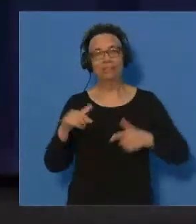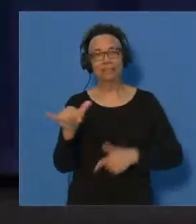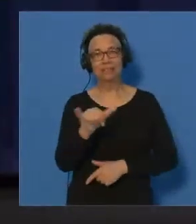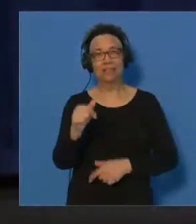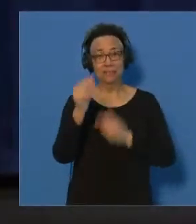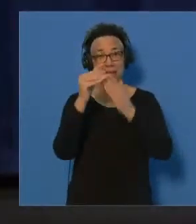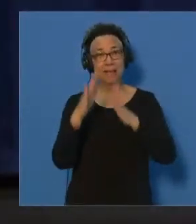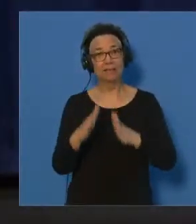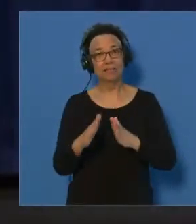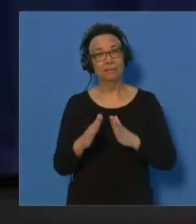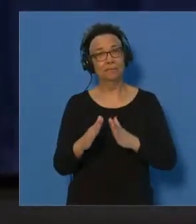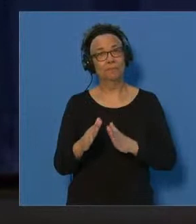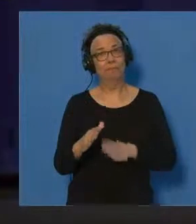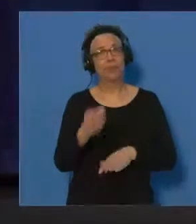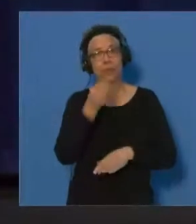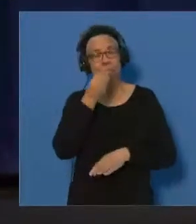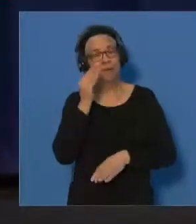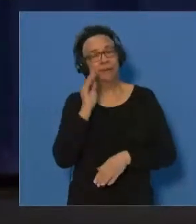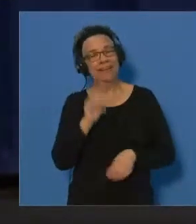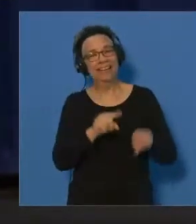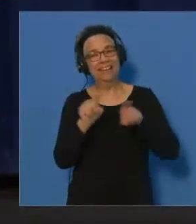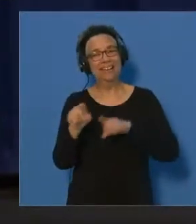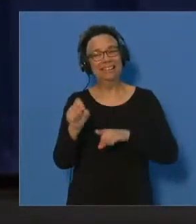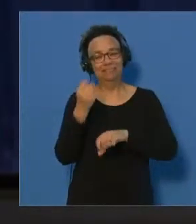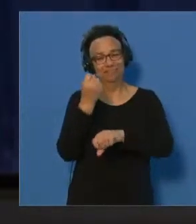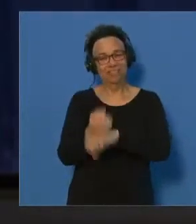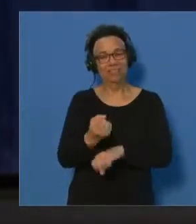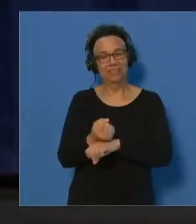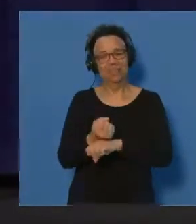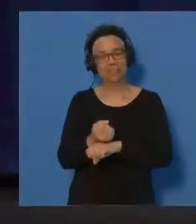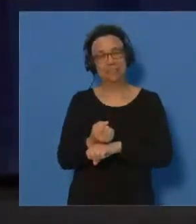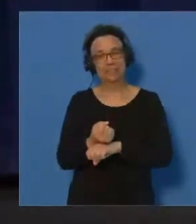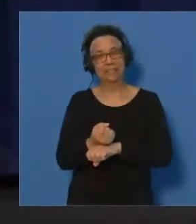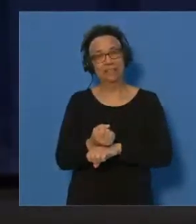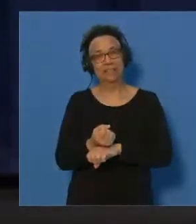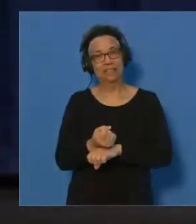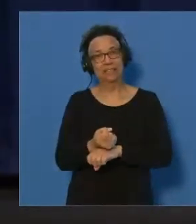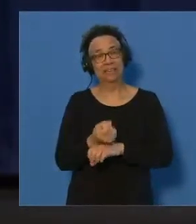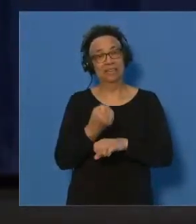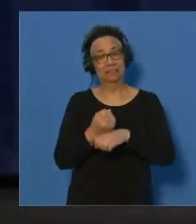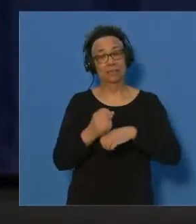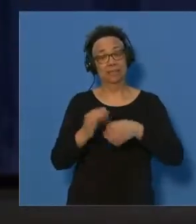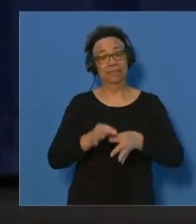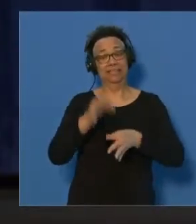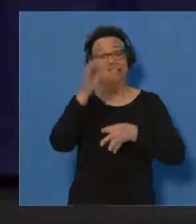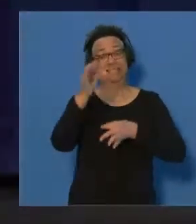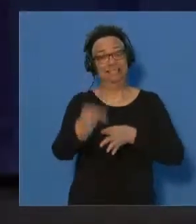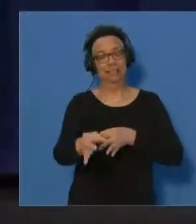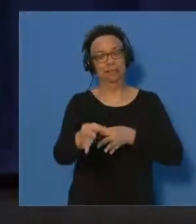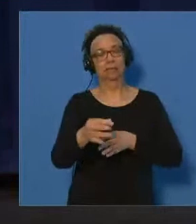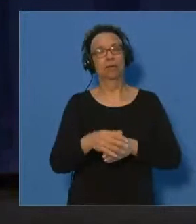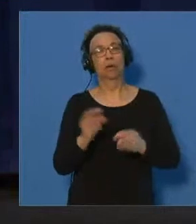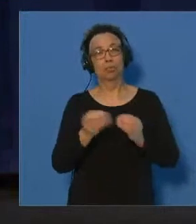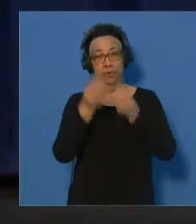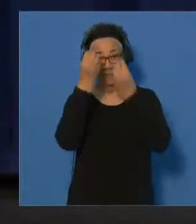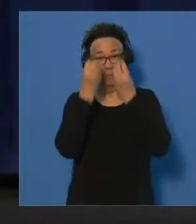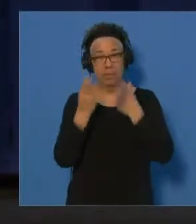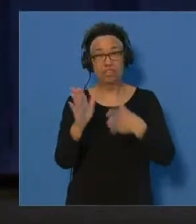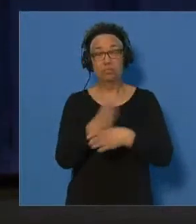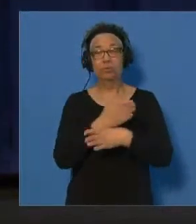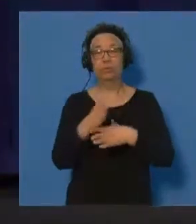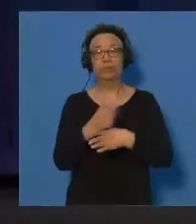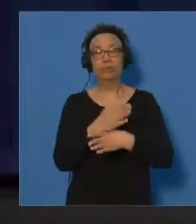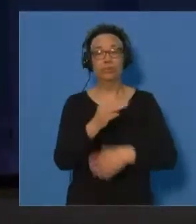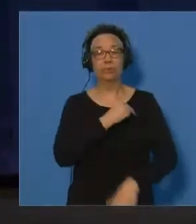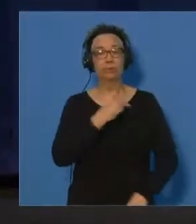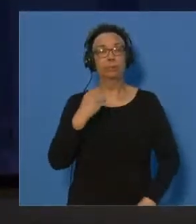state of emergency and its accompanying restrictions have been extended. More information will be shared with